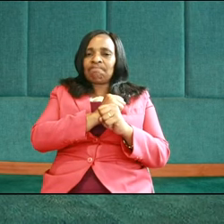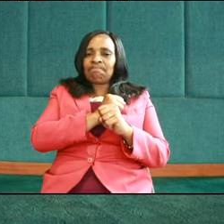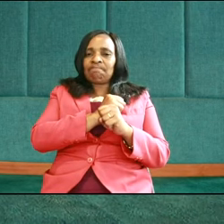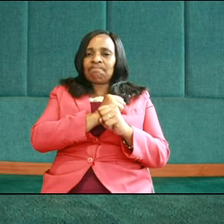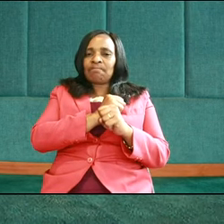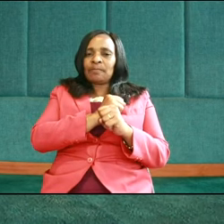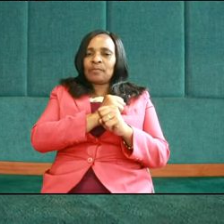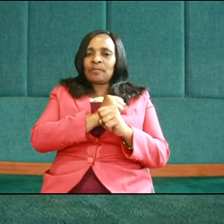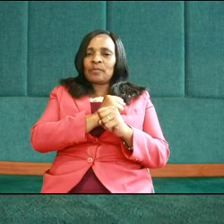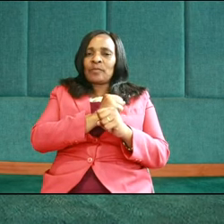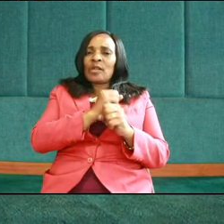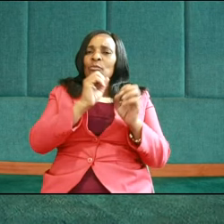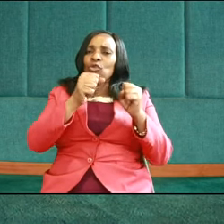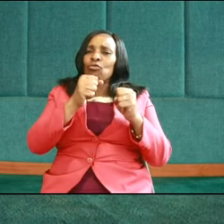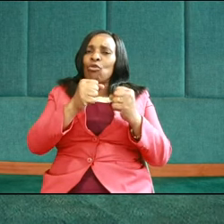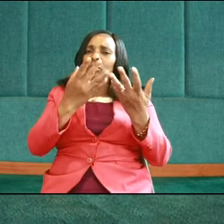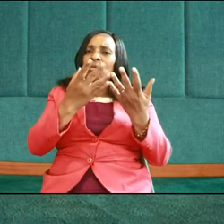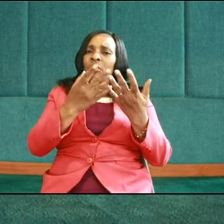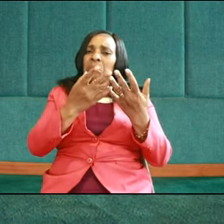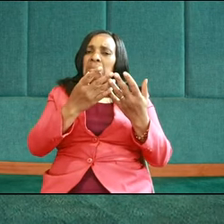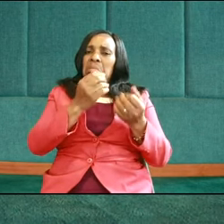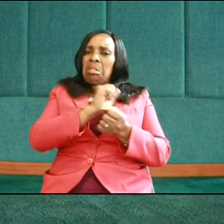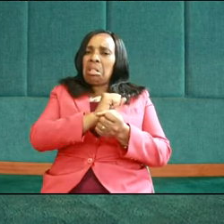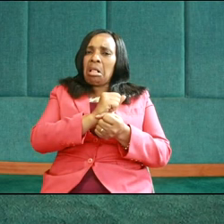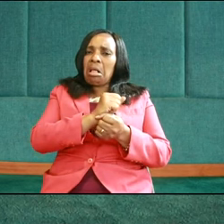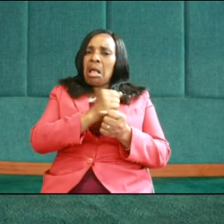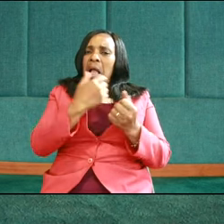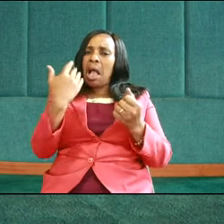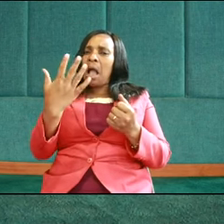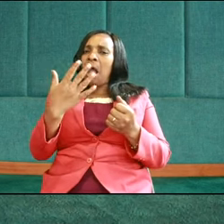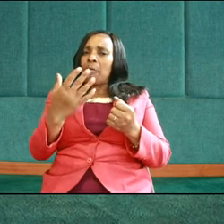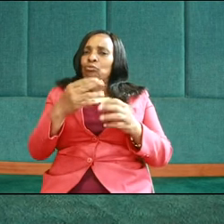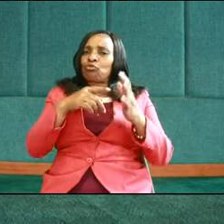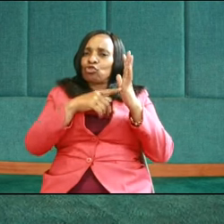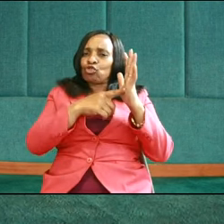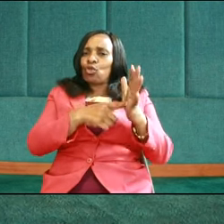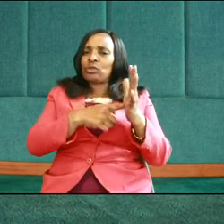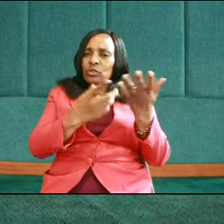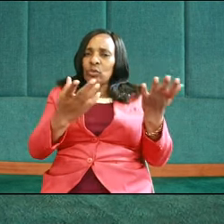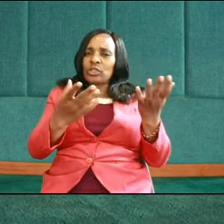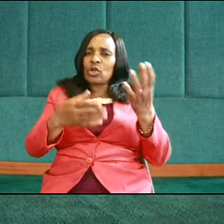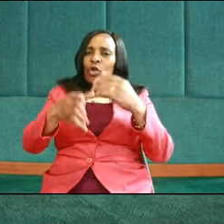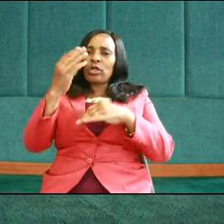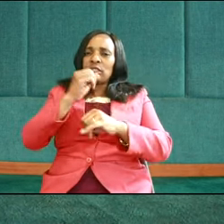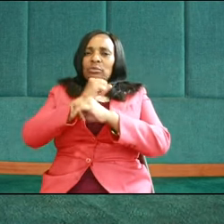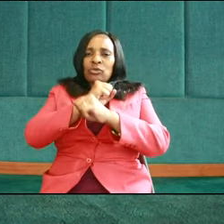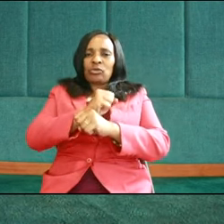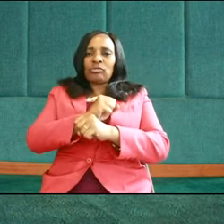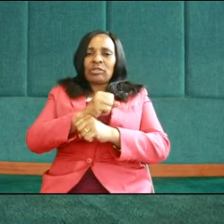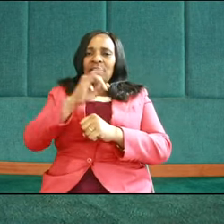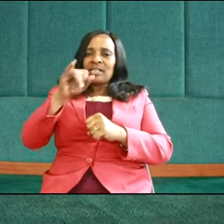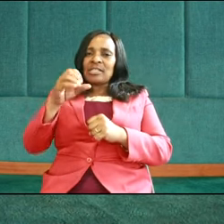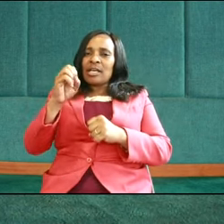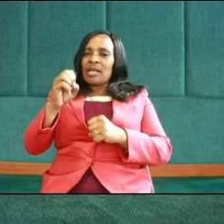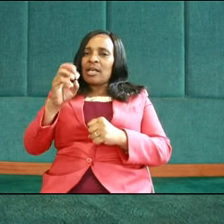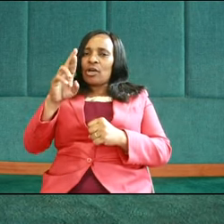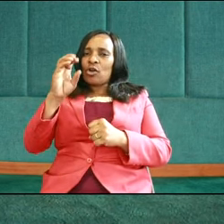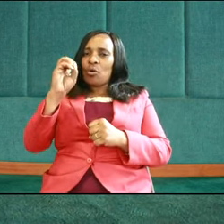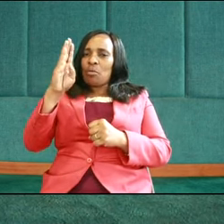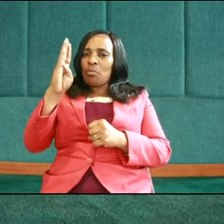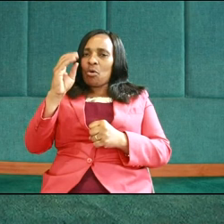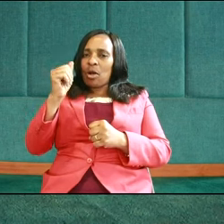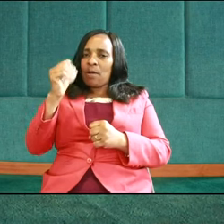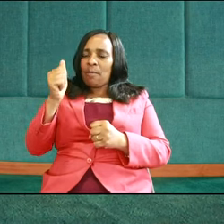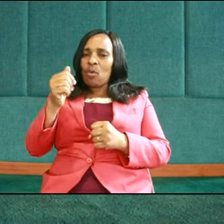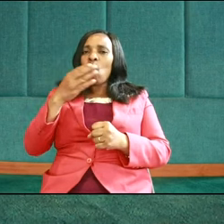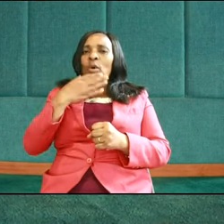So the palsied arm shows God's protection. Jeroboam is trying to take hold of the